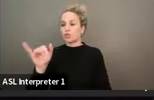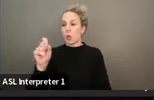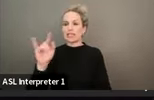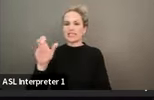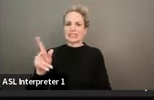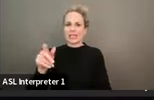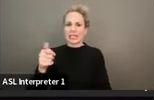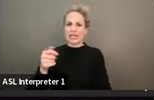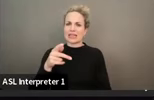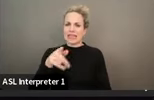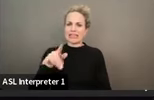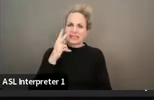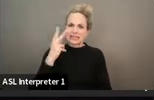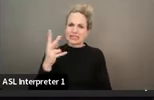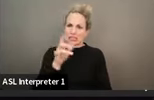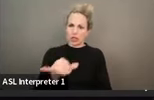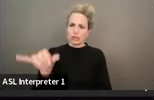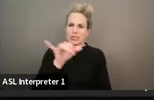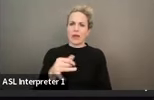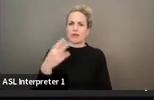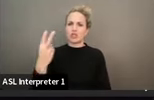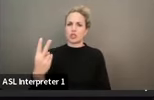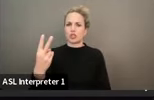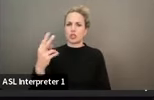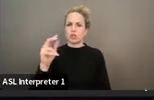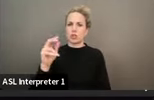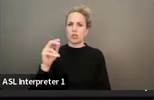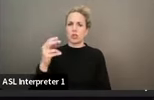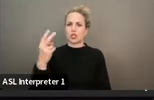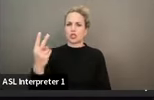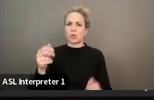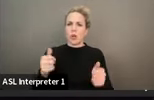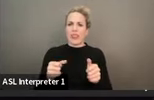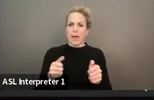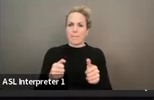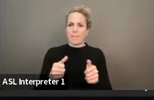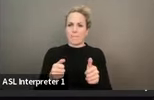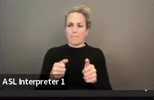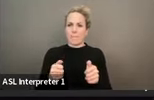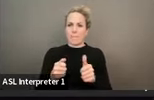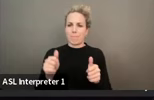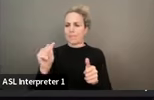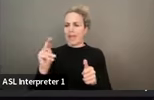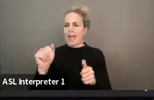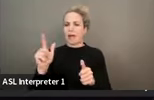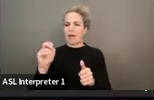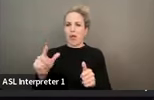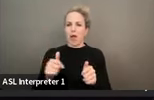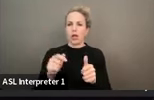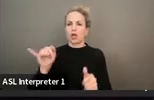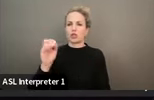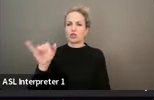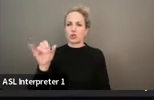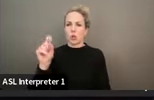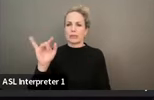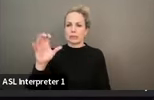similar. They have two analog sticks, thumbsticks, or joysticks, basically. They